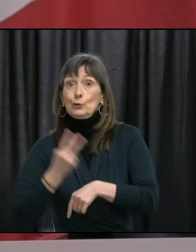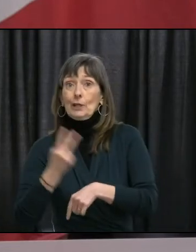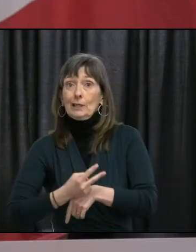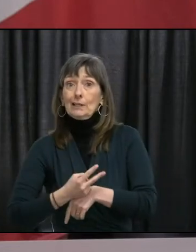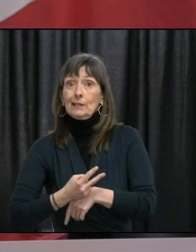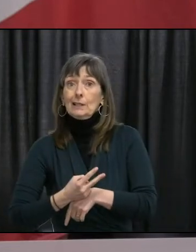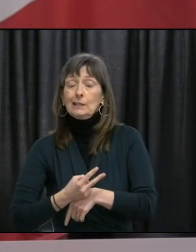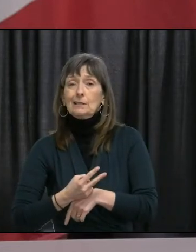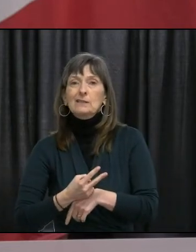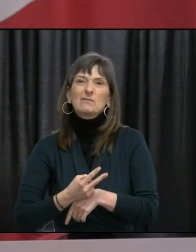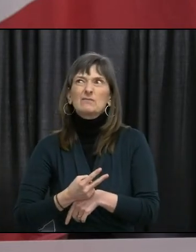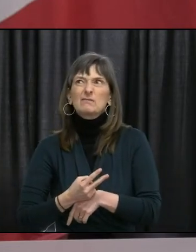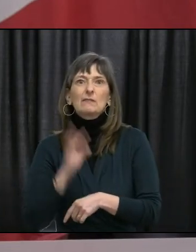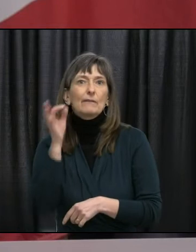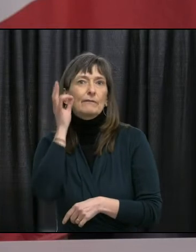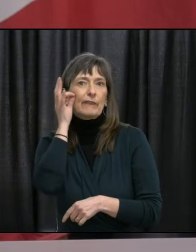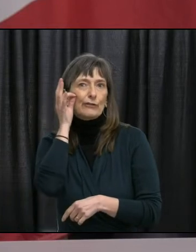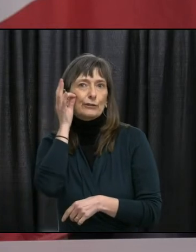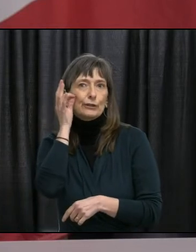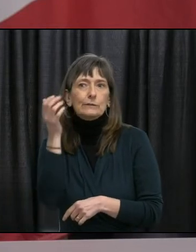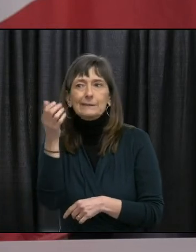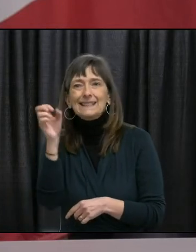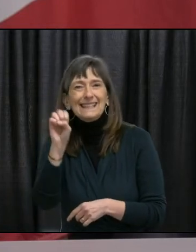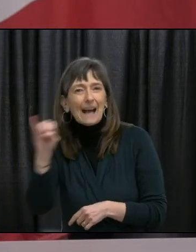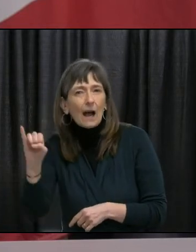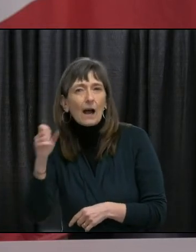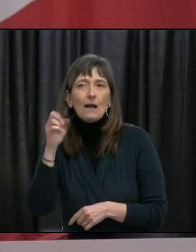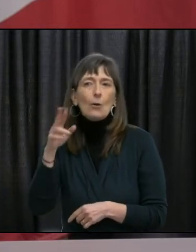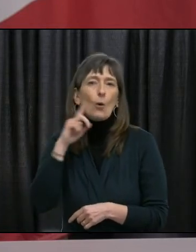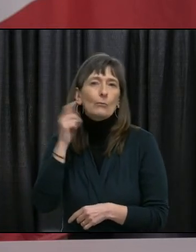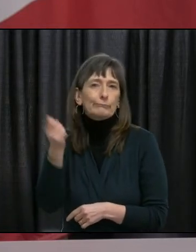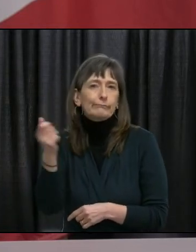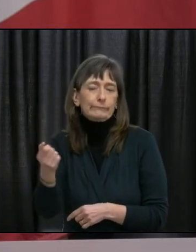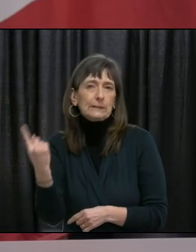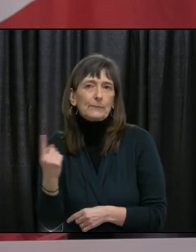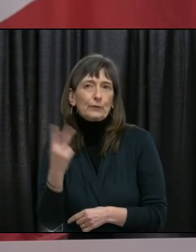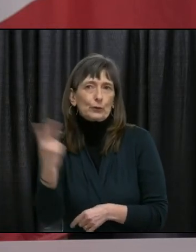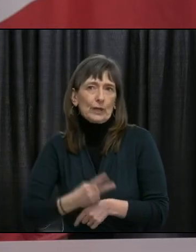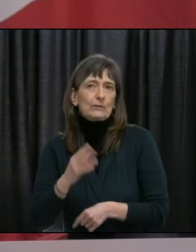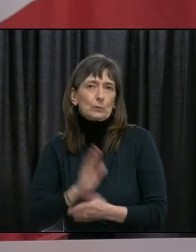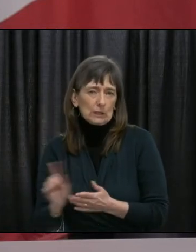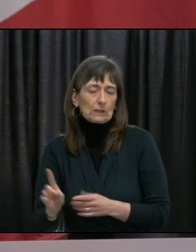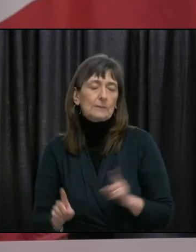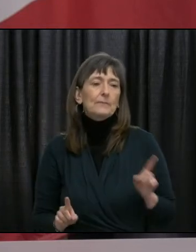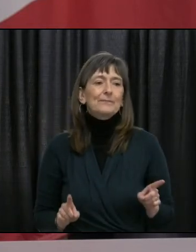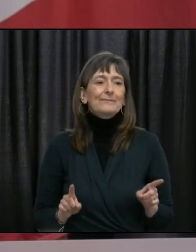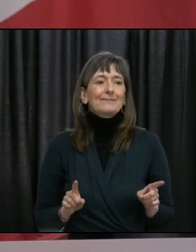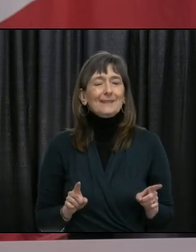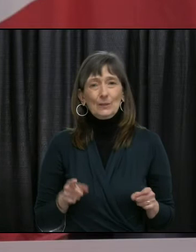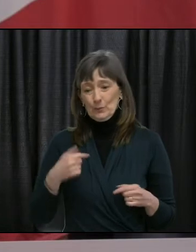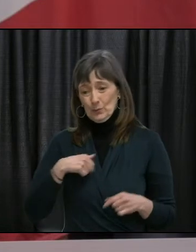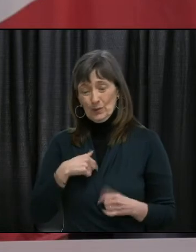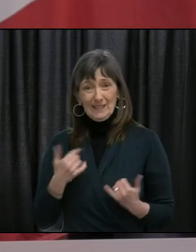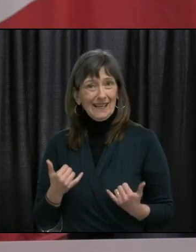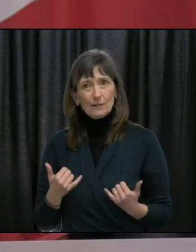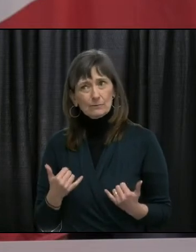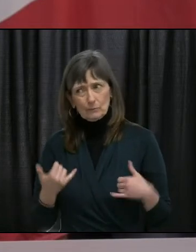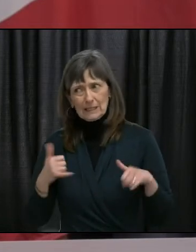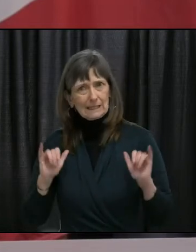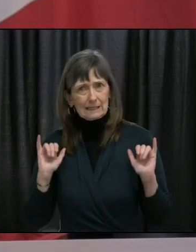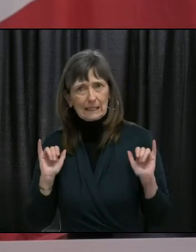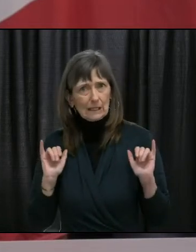participating in some kind of a federal program. That's not something that we're thinking about right now. We have a number of people that are working from home,